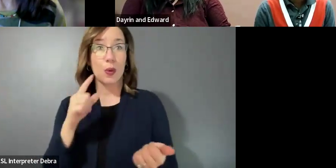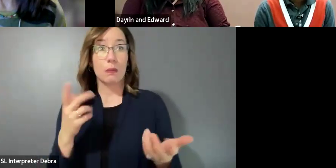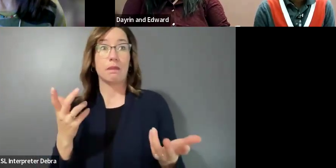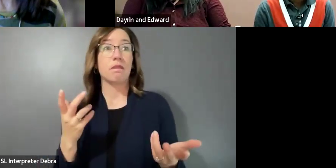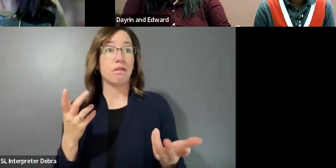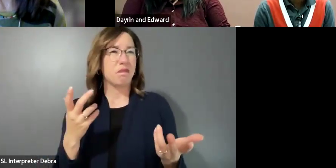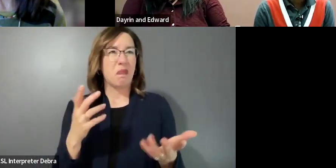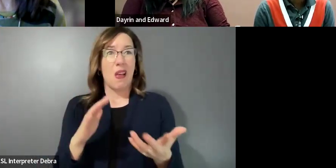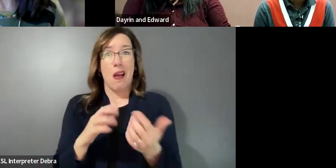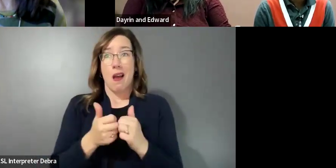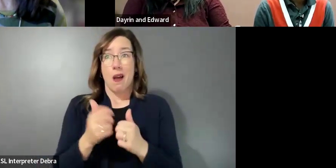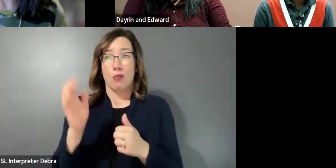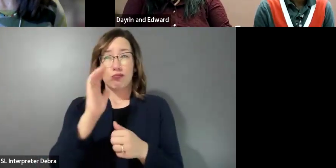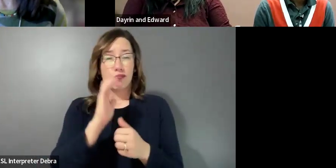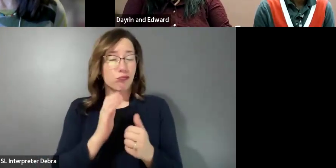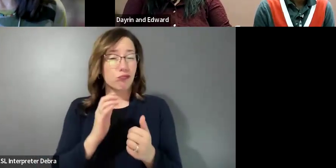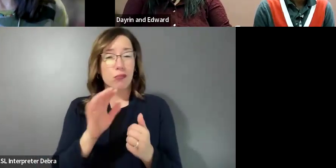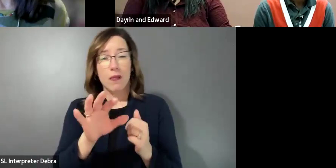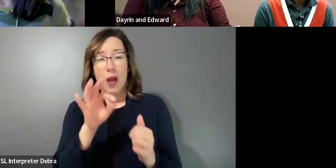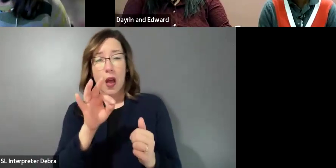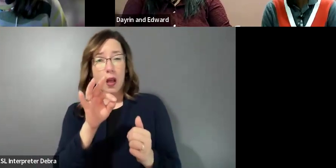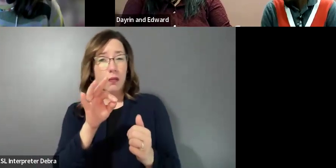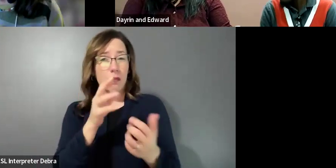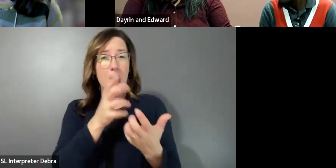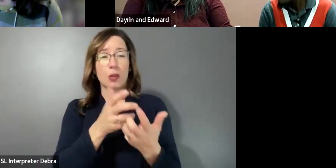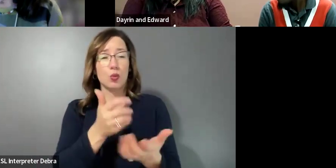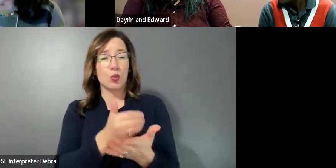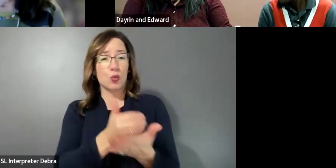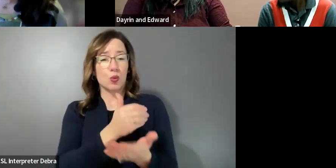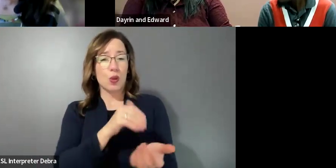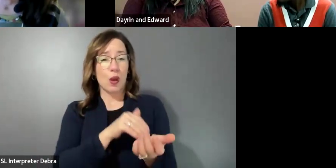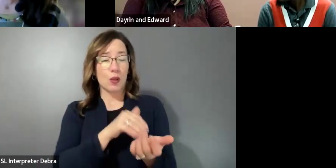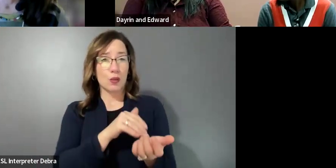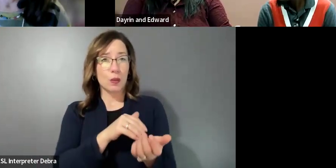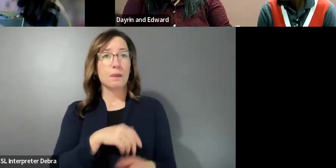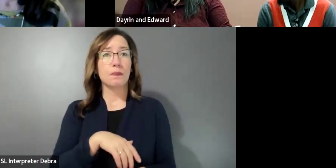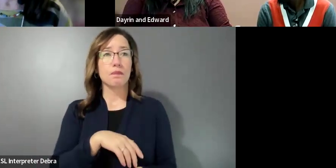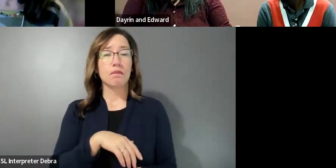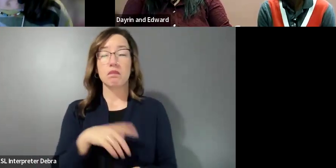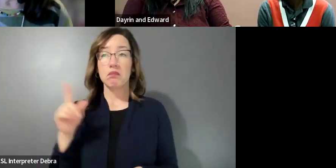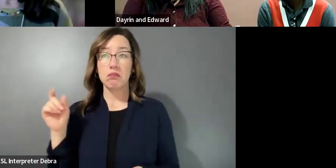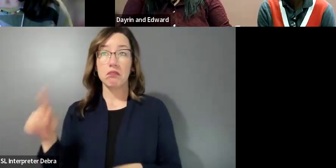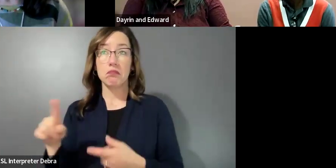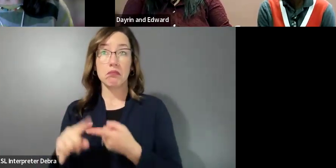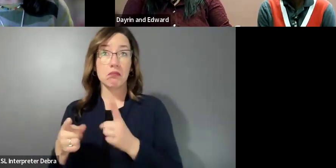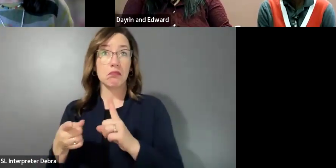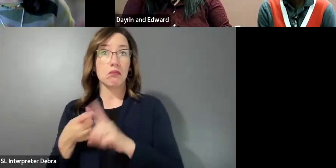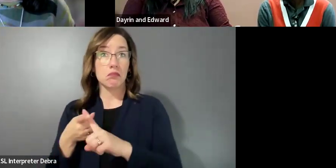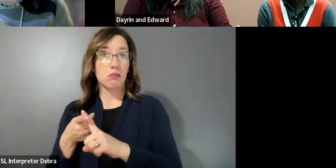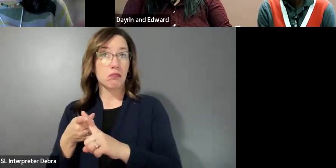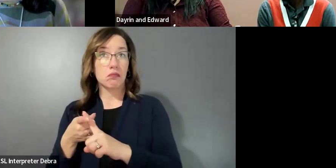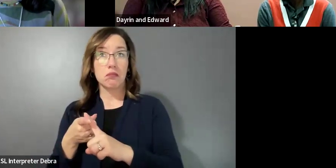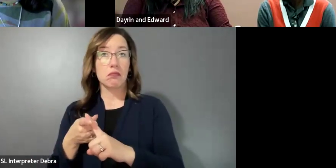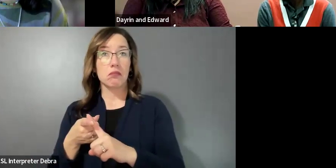to finding a new doctor is the question. Is you can ask a friend about